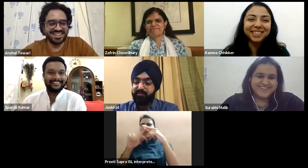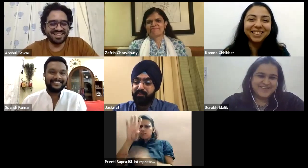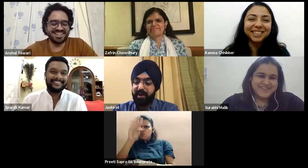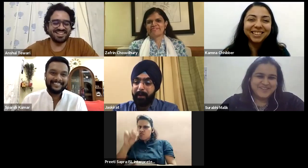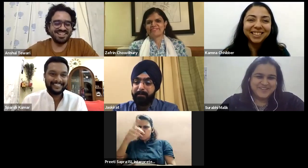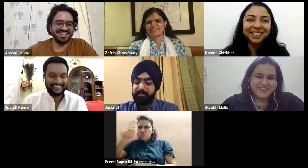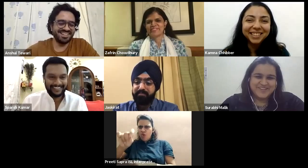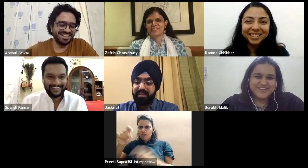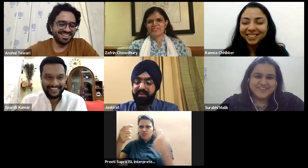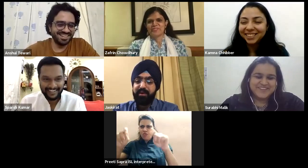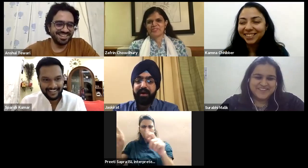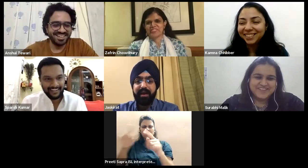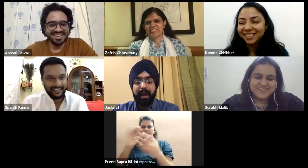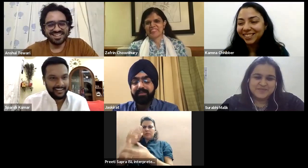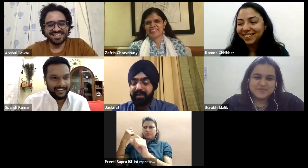locking mechanism for,